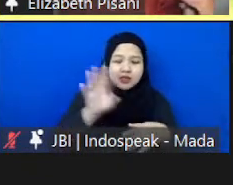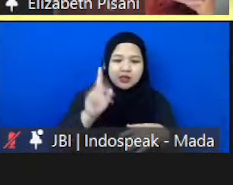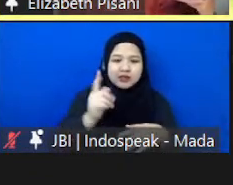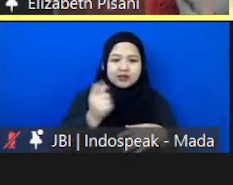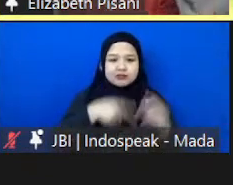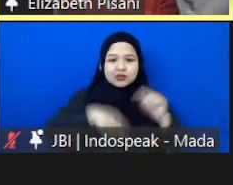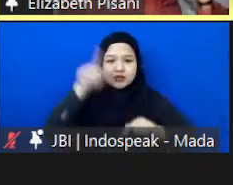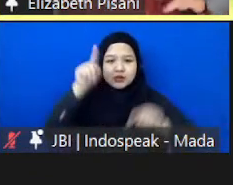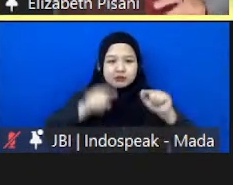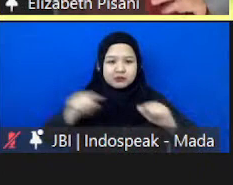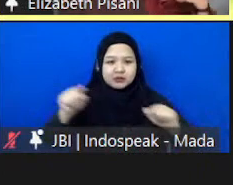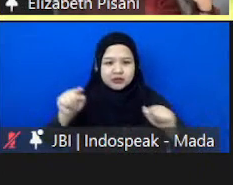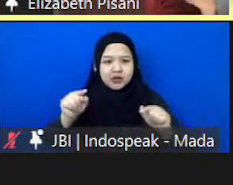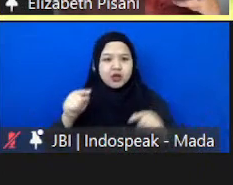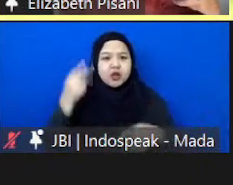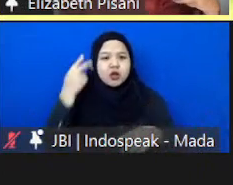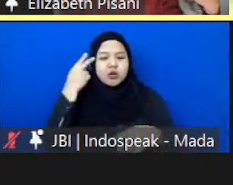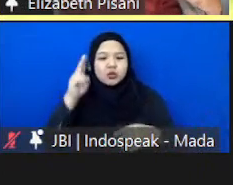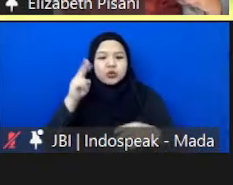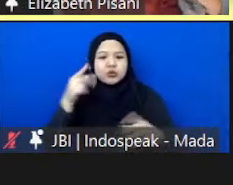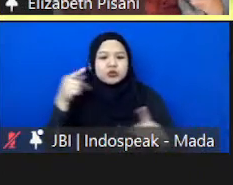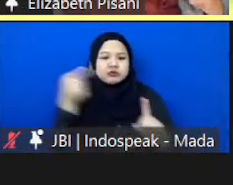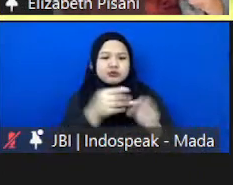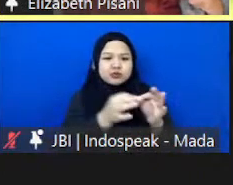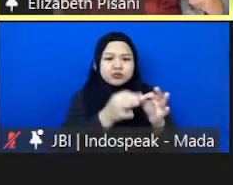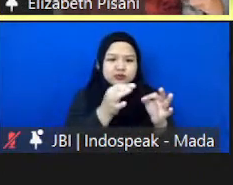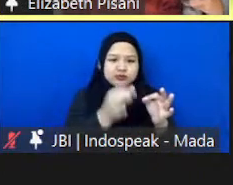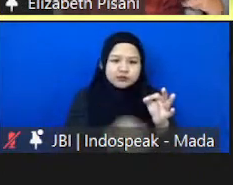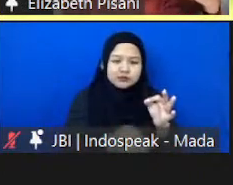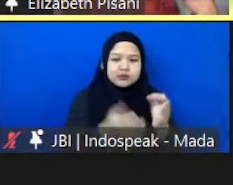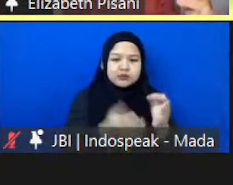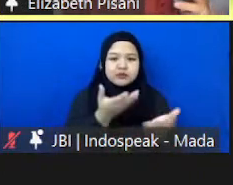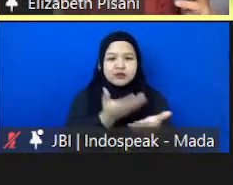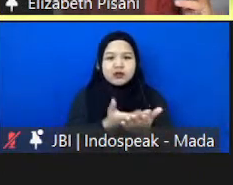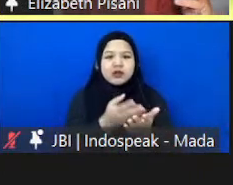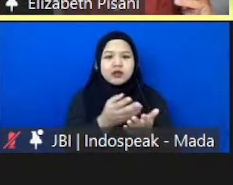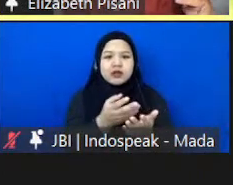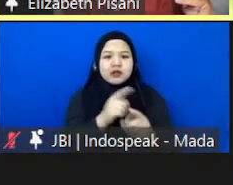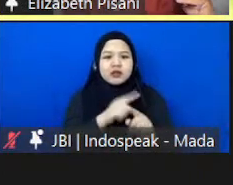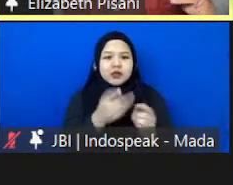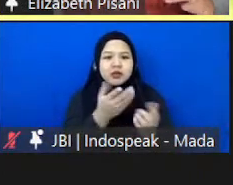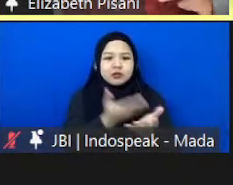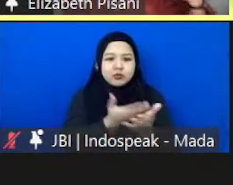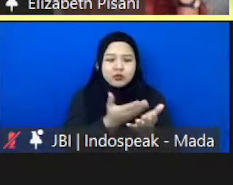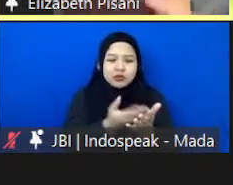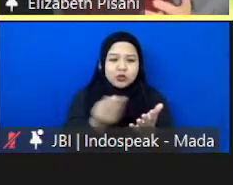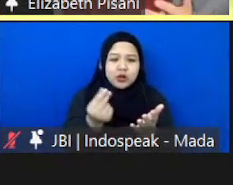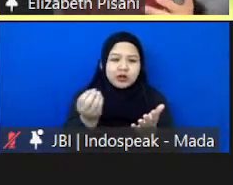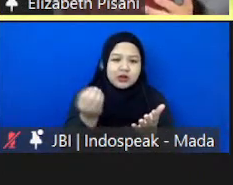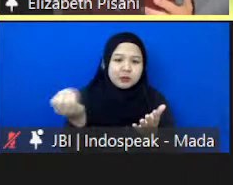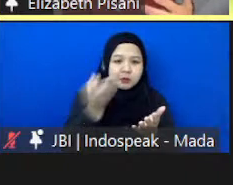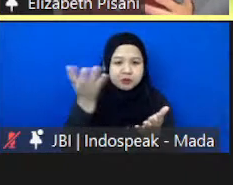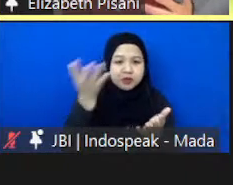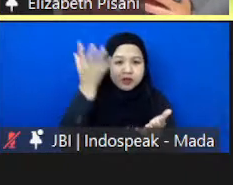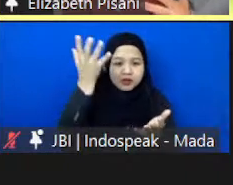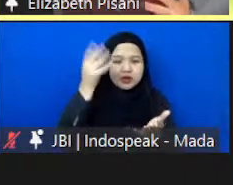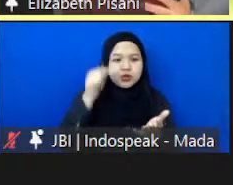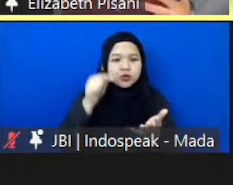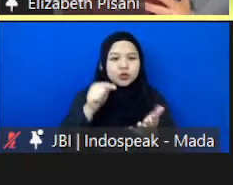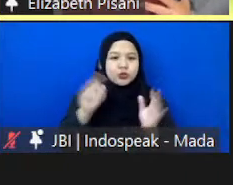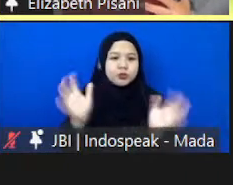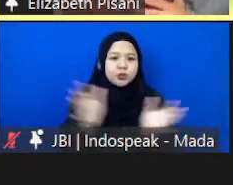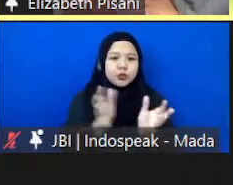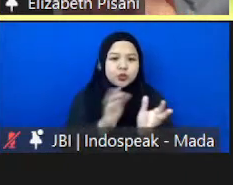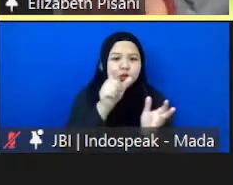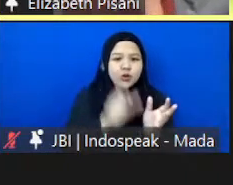lead to shortages and demand, including irrational demand for higher priced medicines. And that pushes people out of the